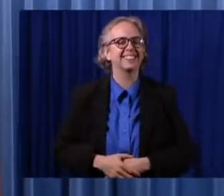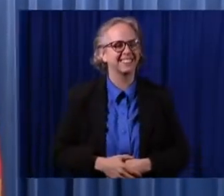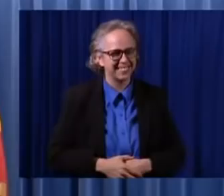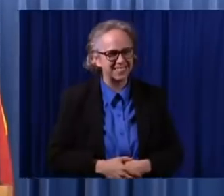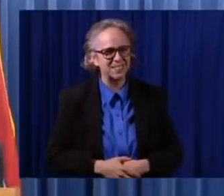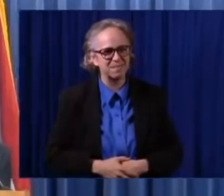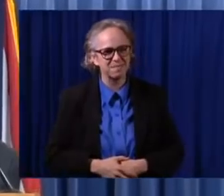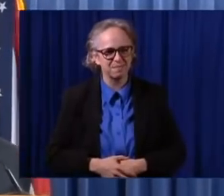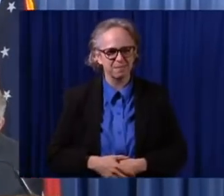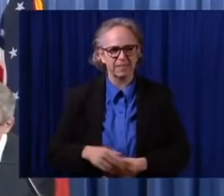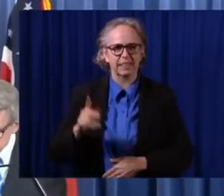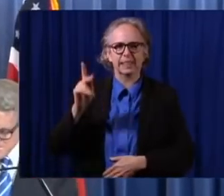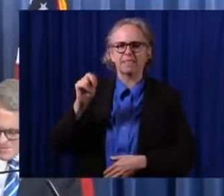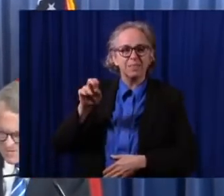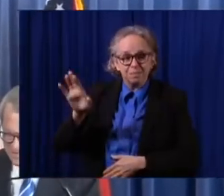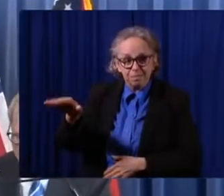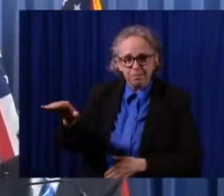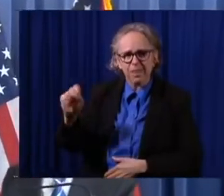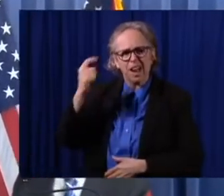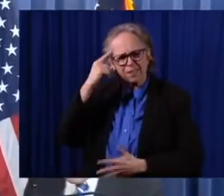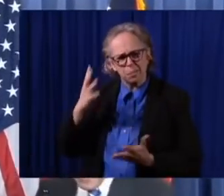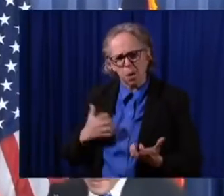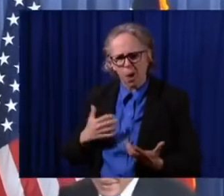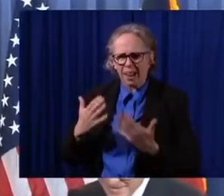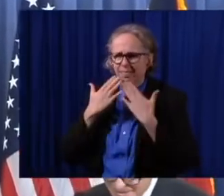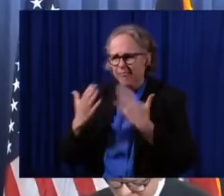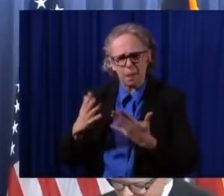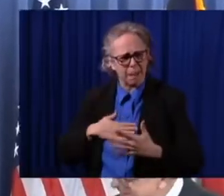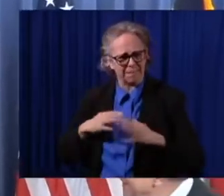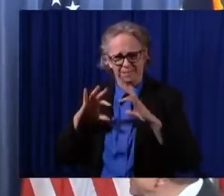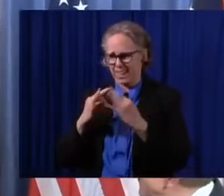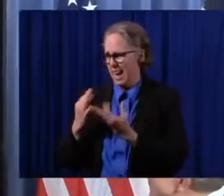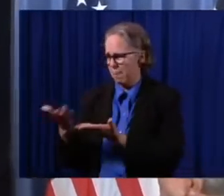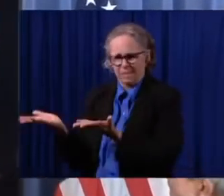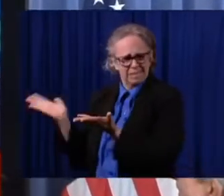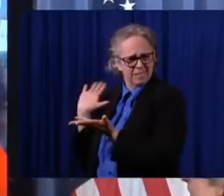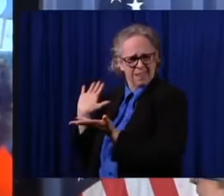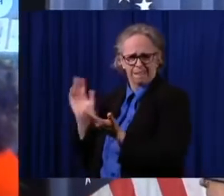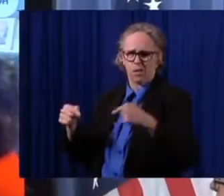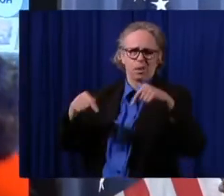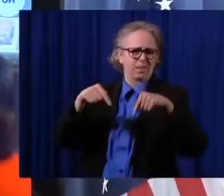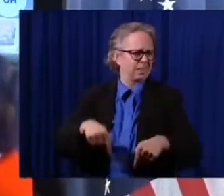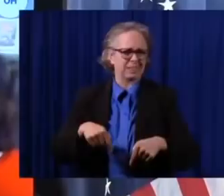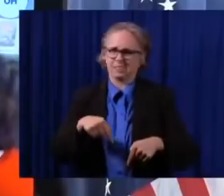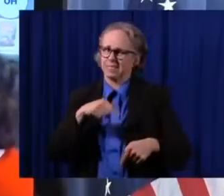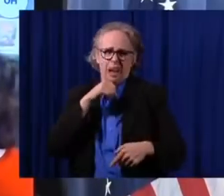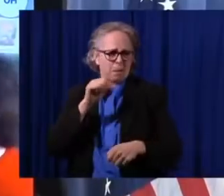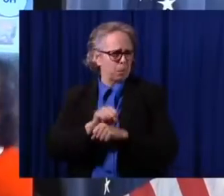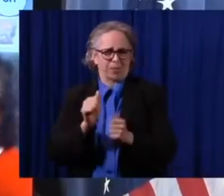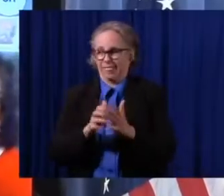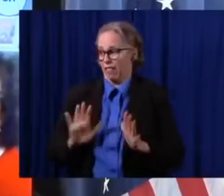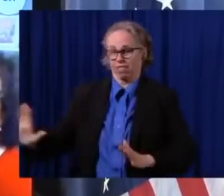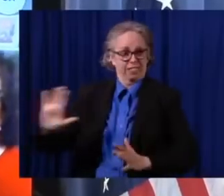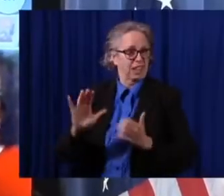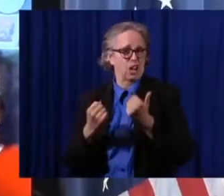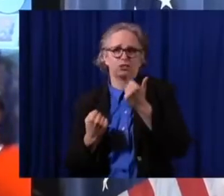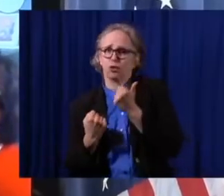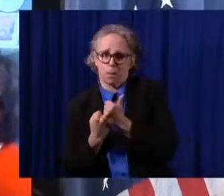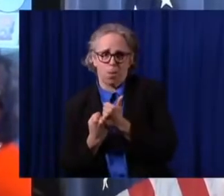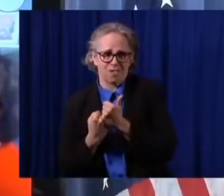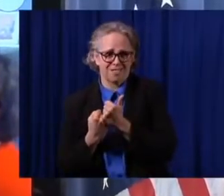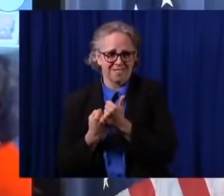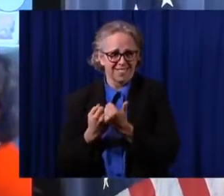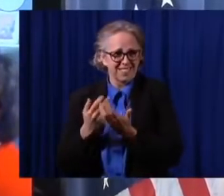real quickly, I want to thank my family because none of this would have been possible without their support and their love. Well, I'm glad they're there. That's